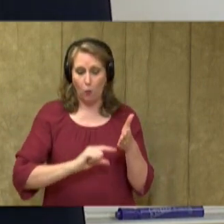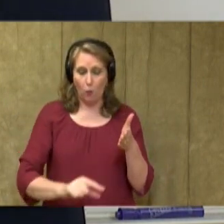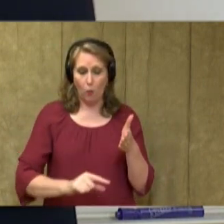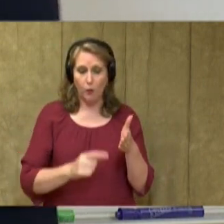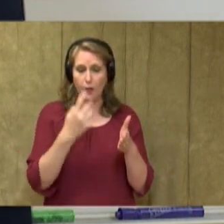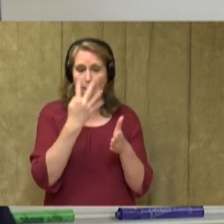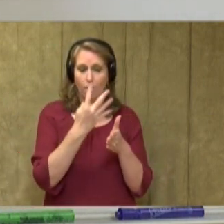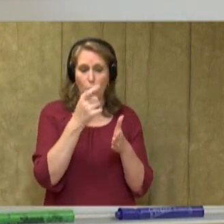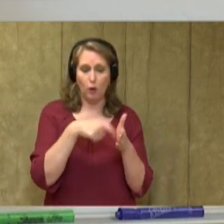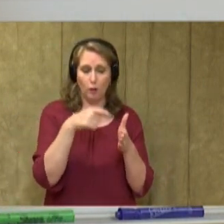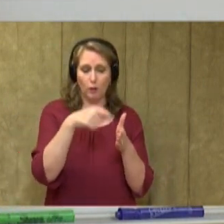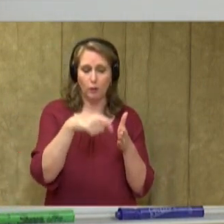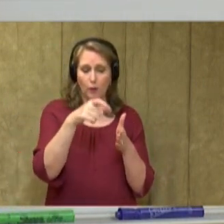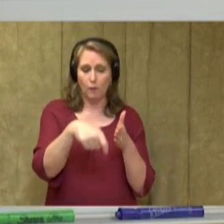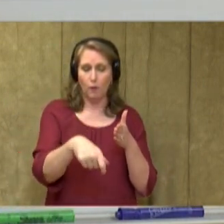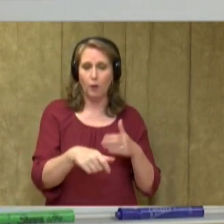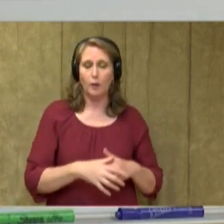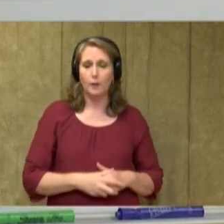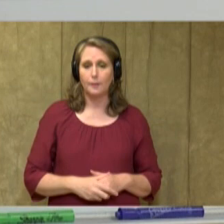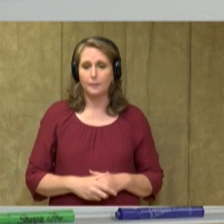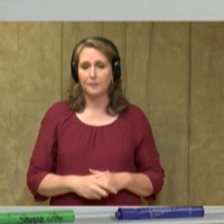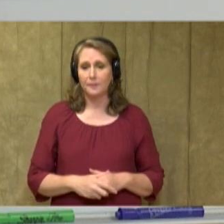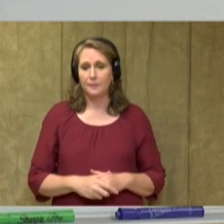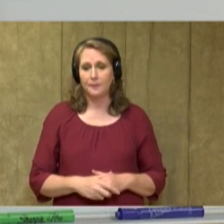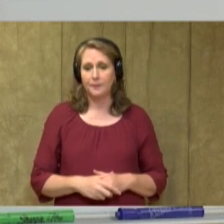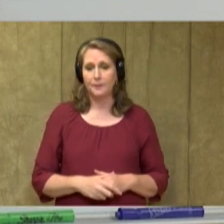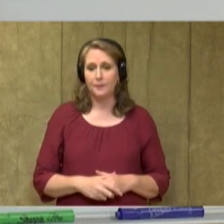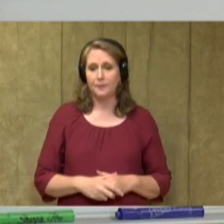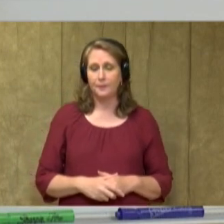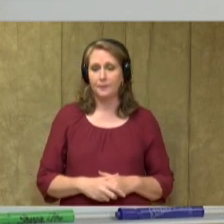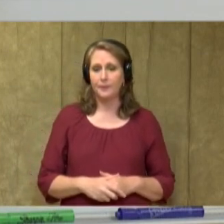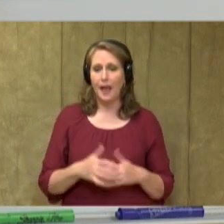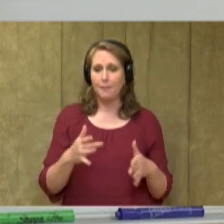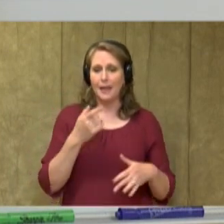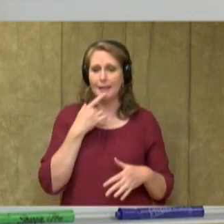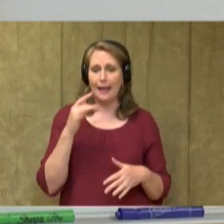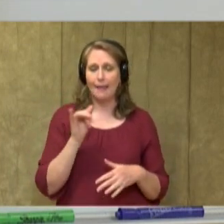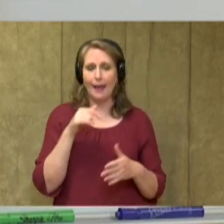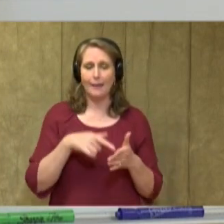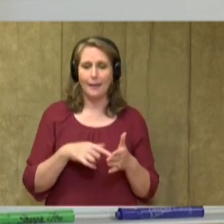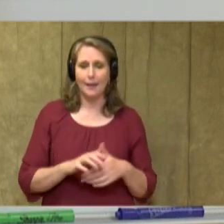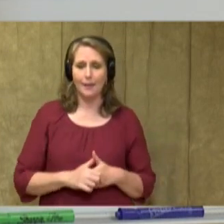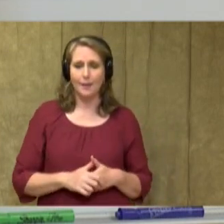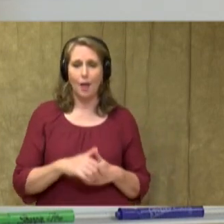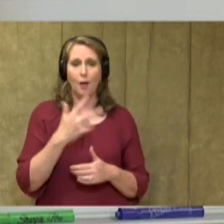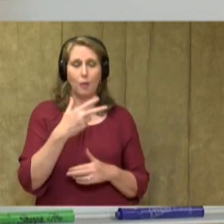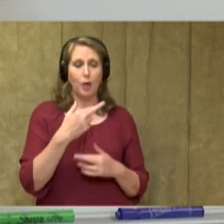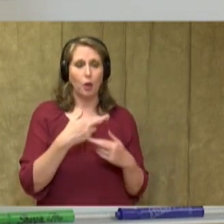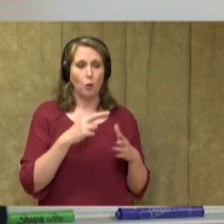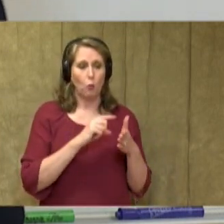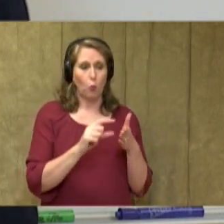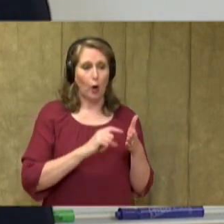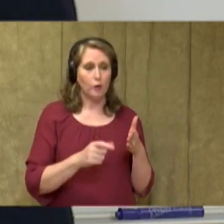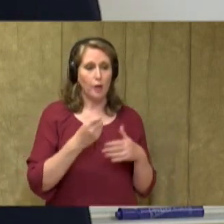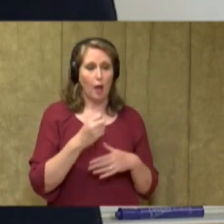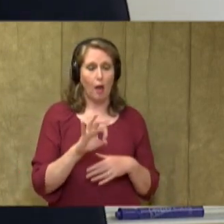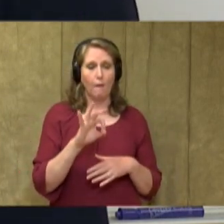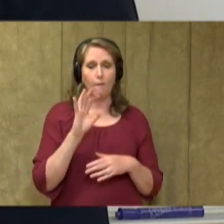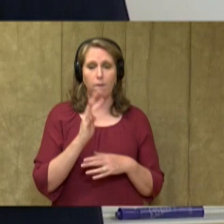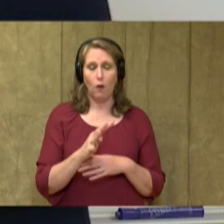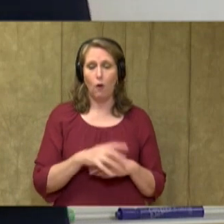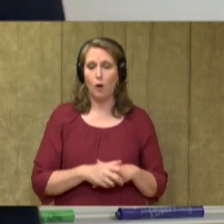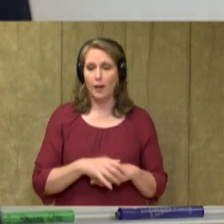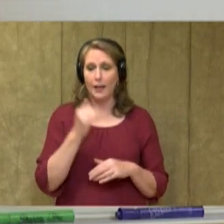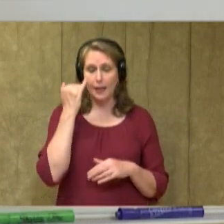of 4. 3 rows of 4. So I might say that like this, 3 rows of 4. And if I wanted to